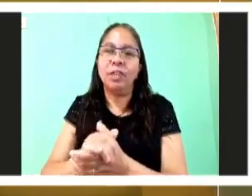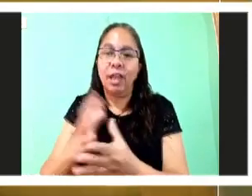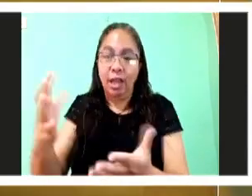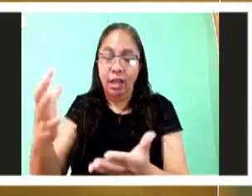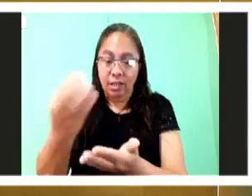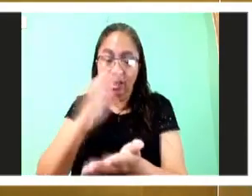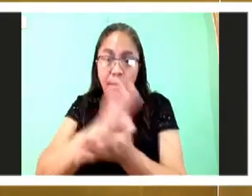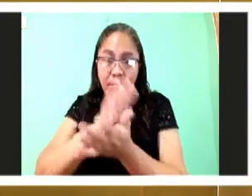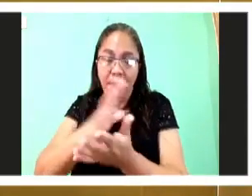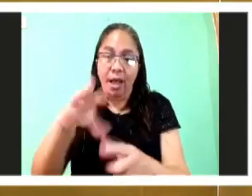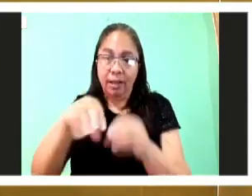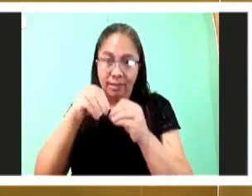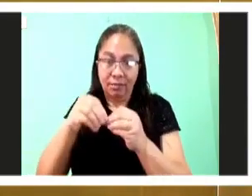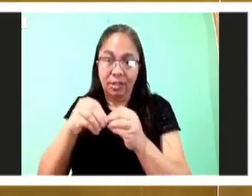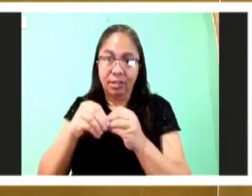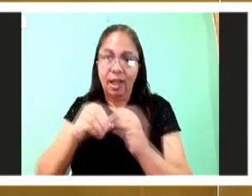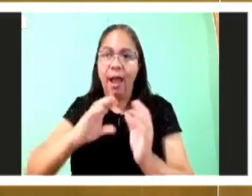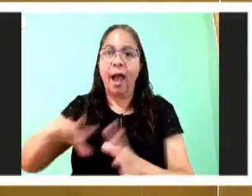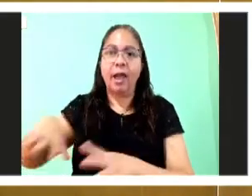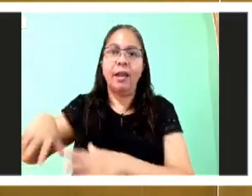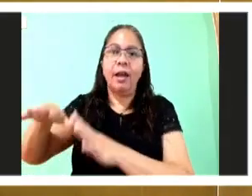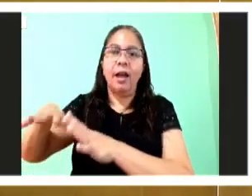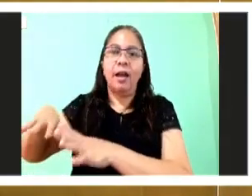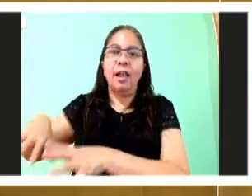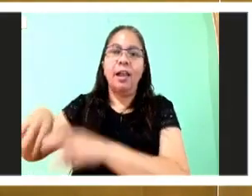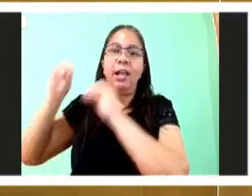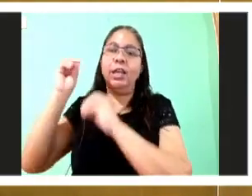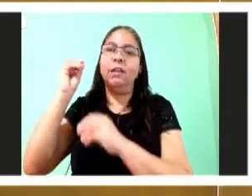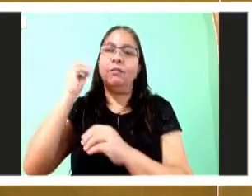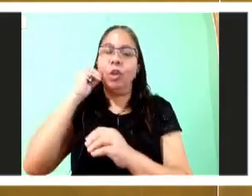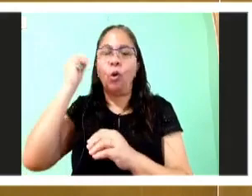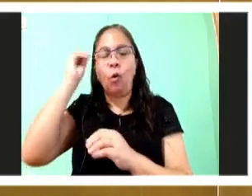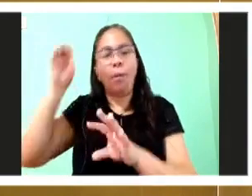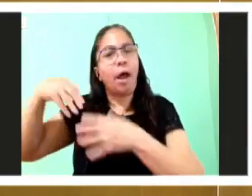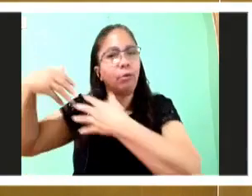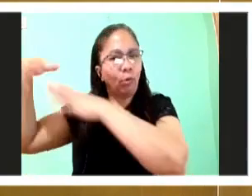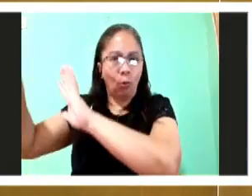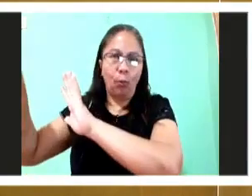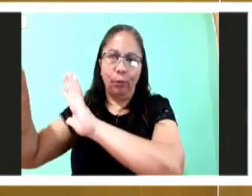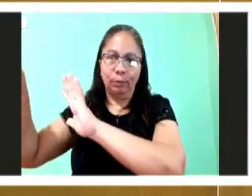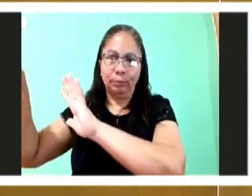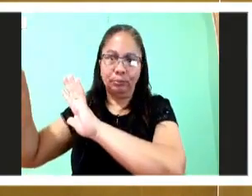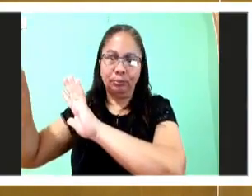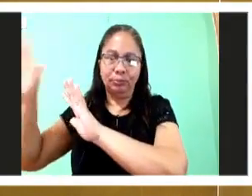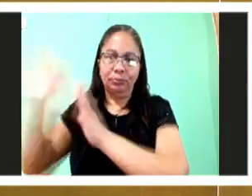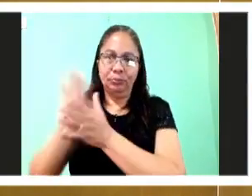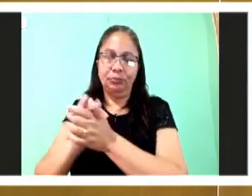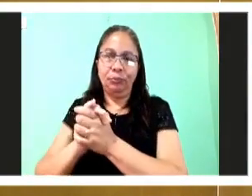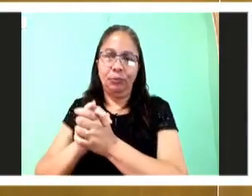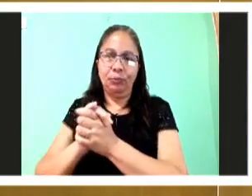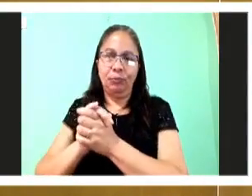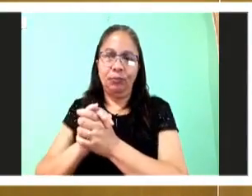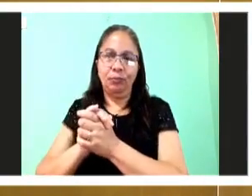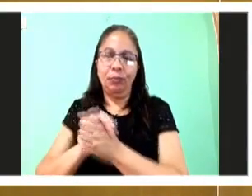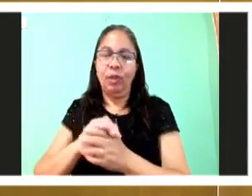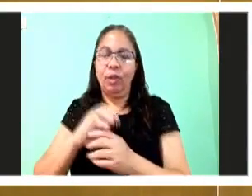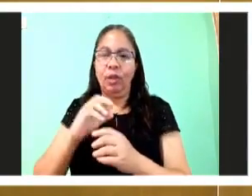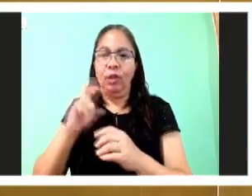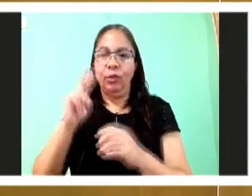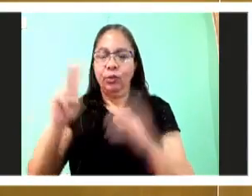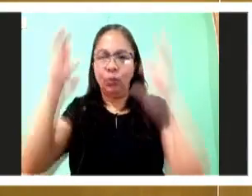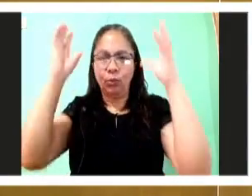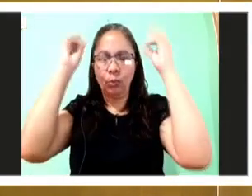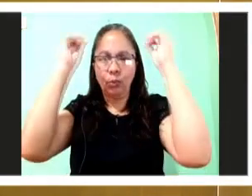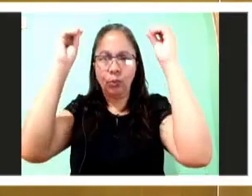the house then and figure out what to do next with her life. There were two rabbis that